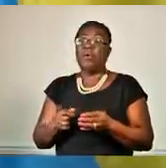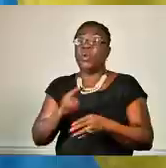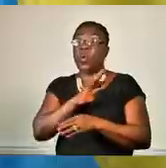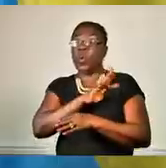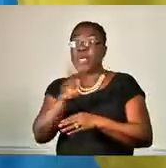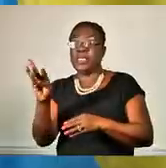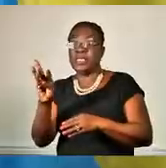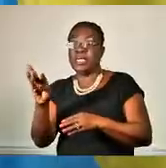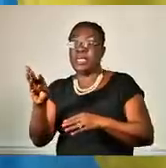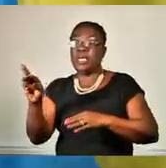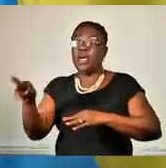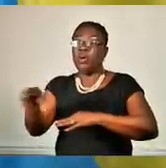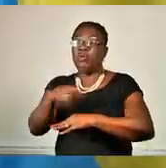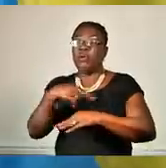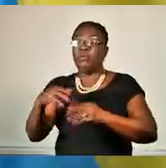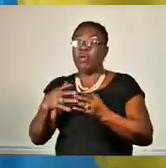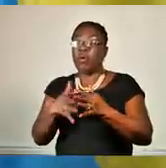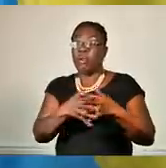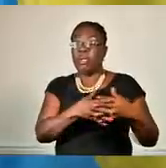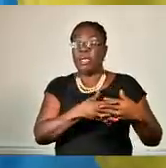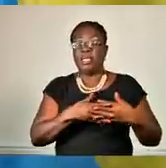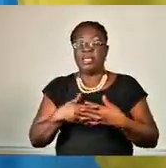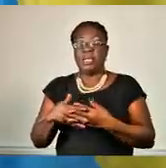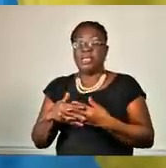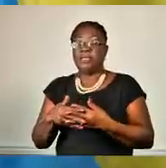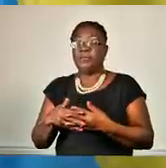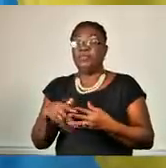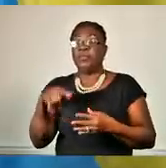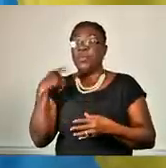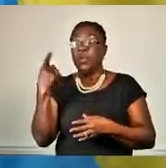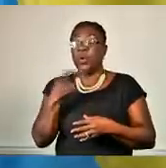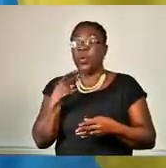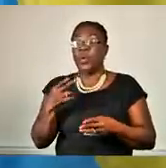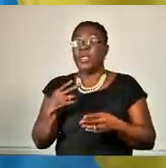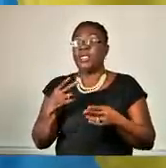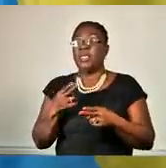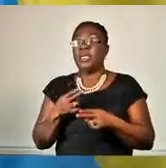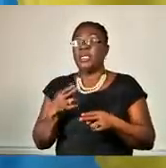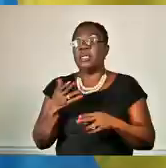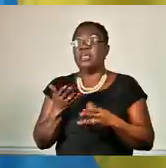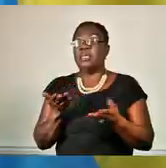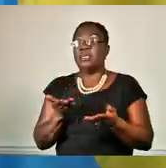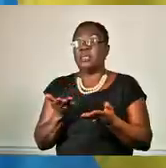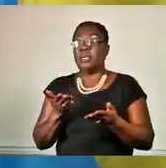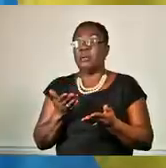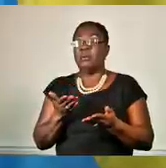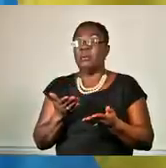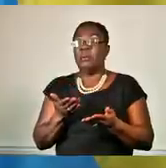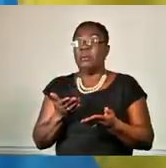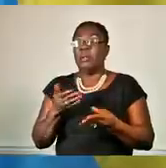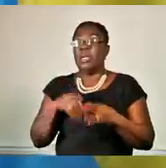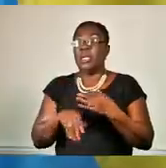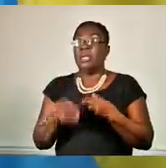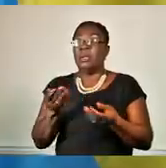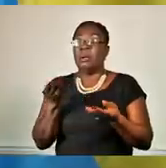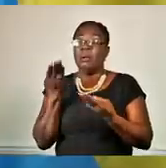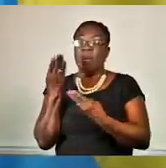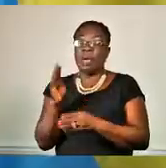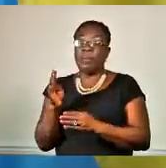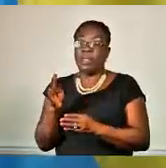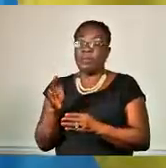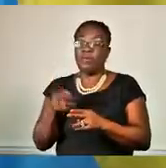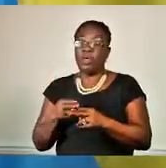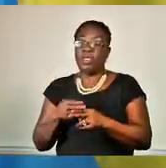hemisphere fair for the united states who is temporarily the charges affair to the bahamas